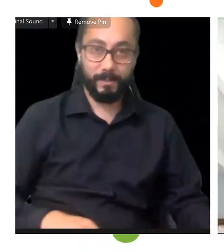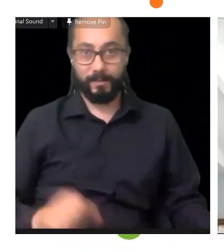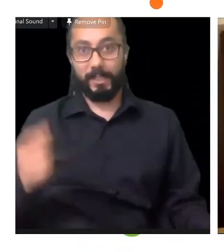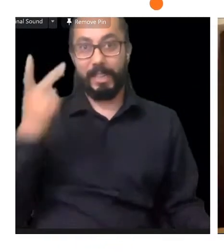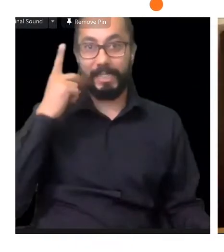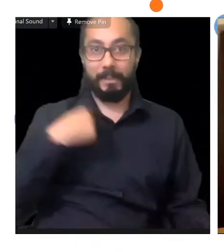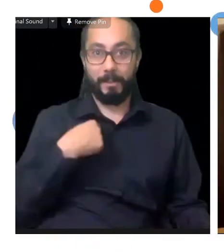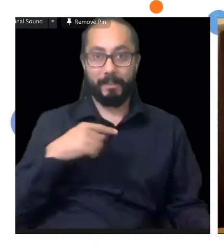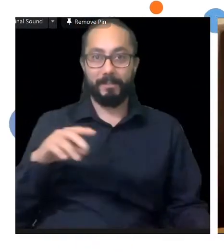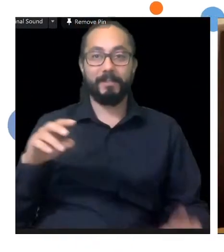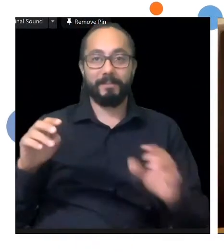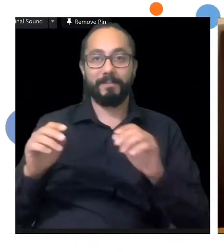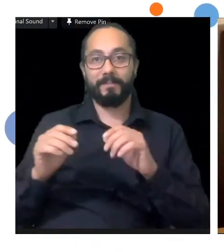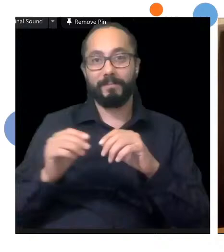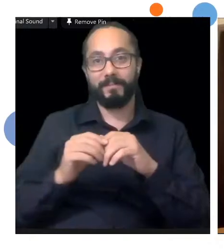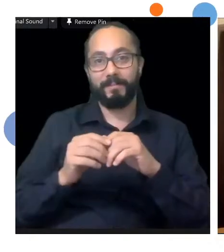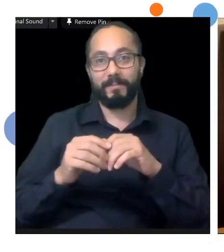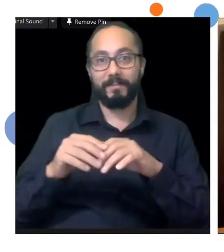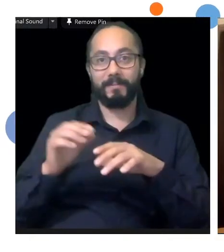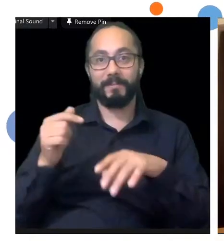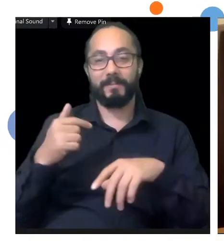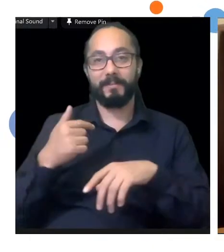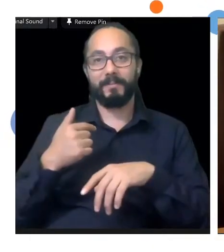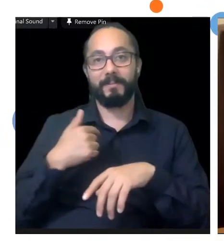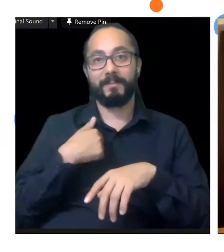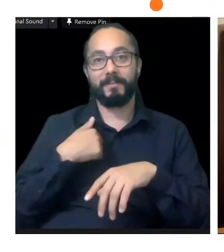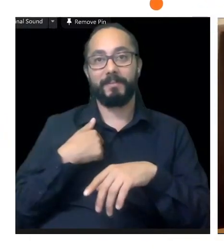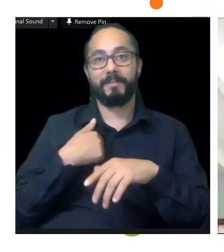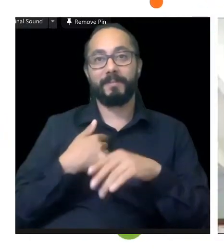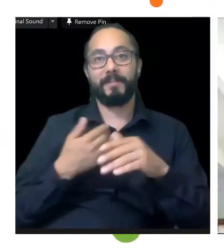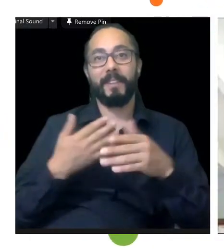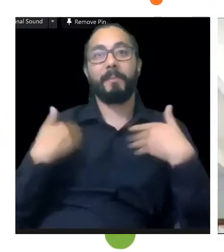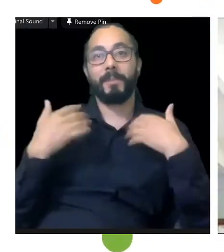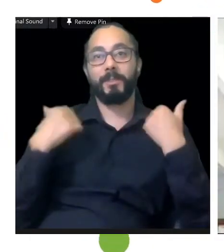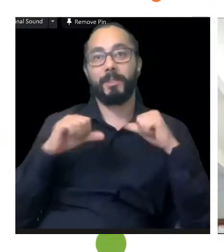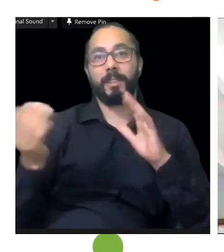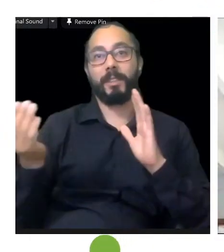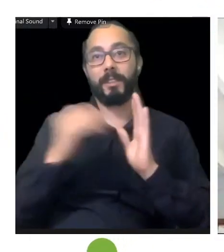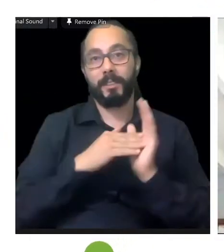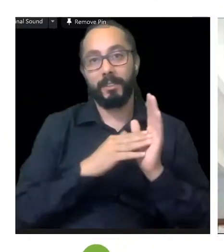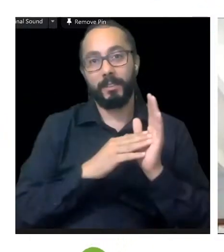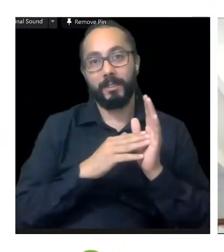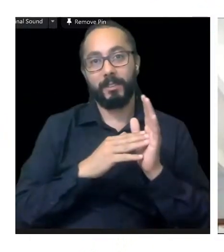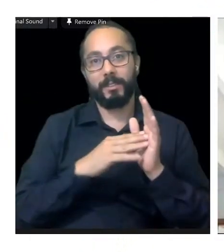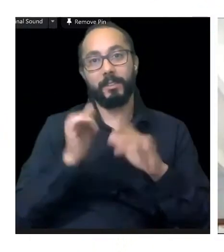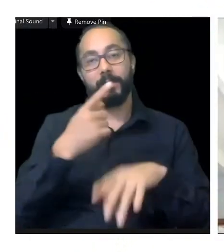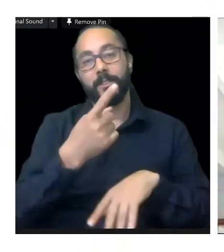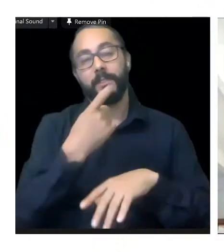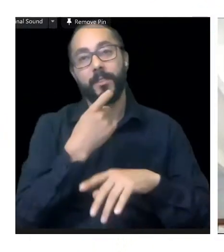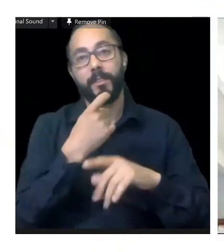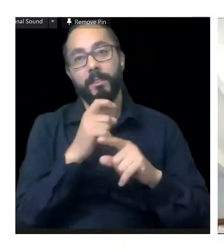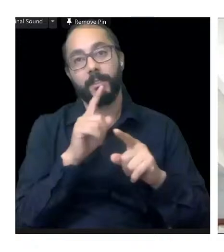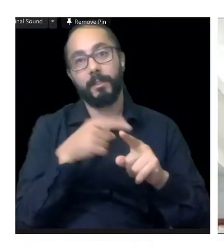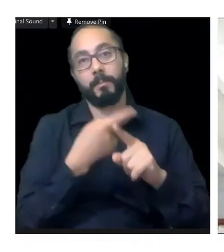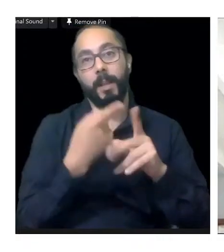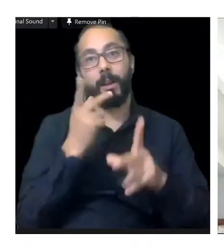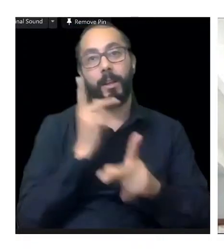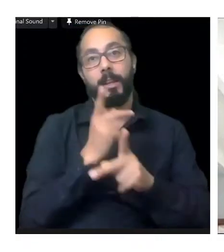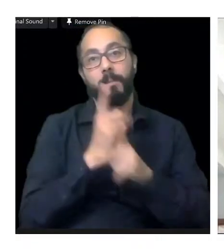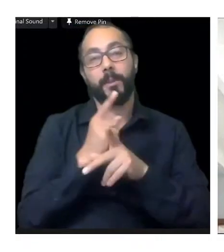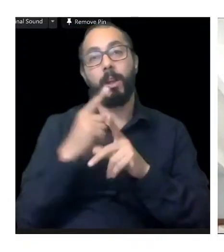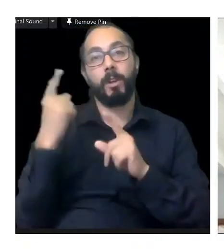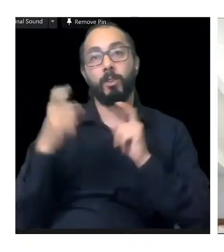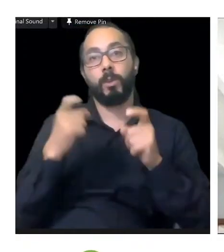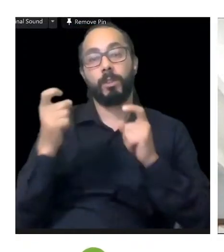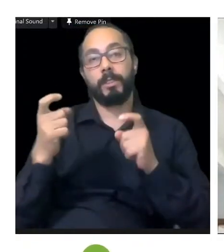but I'm happy to give it a go again. Okay, so you had asked about how to keep our donors engaged. So the